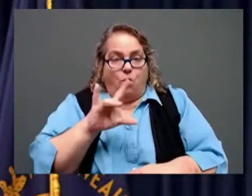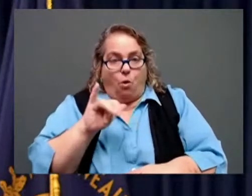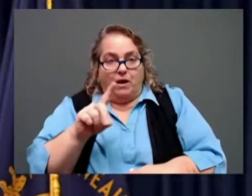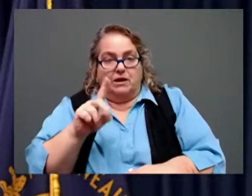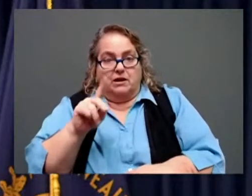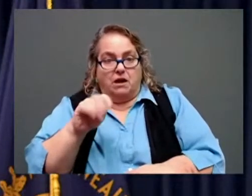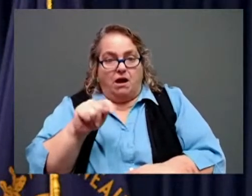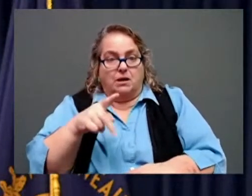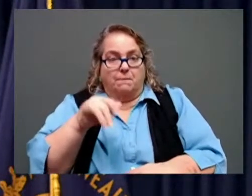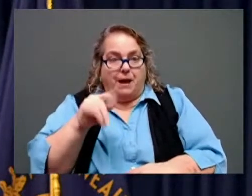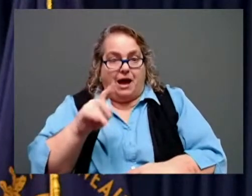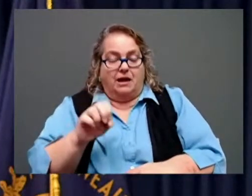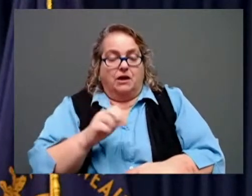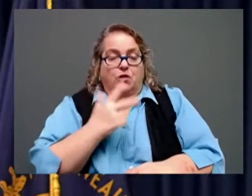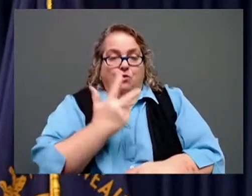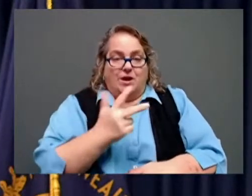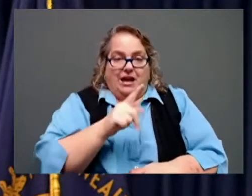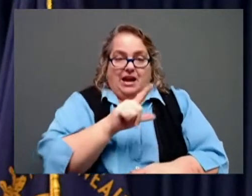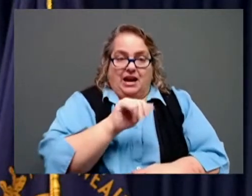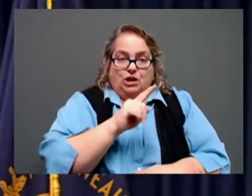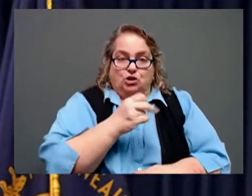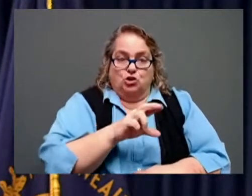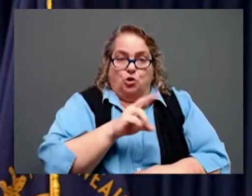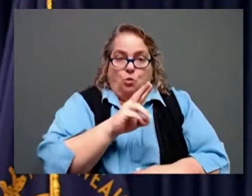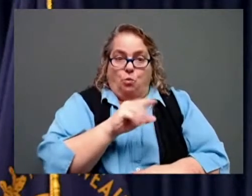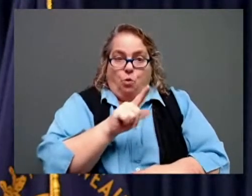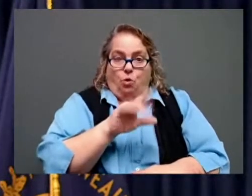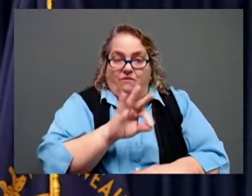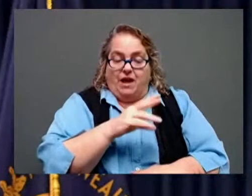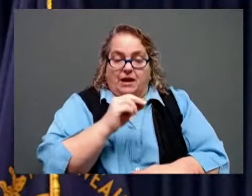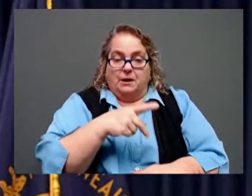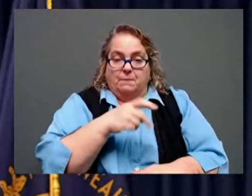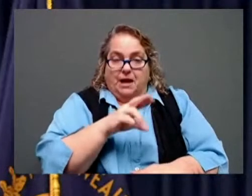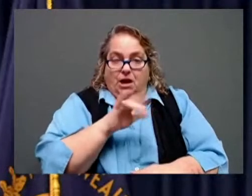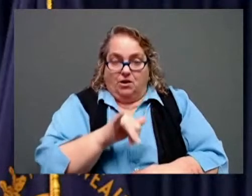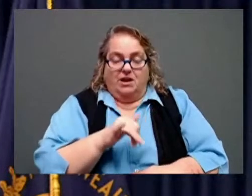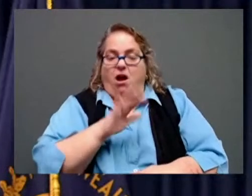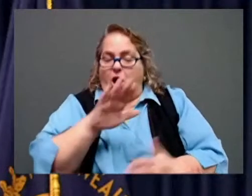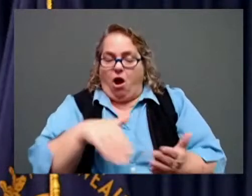Letcher, Wolf, and Perry. Those are on our website,